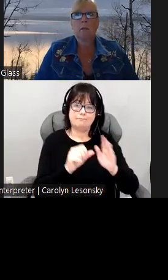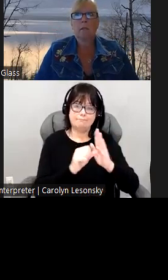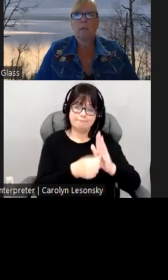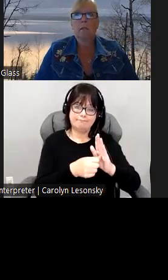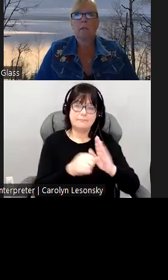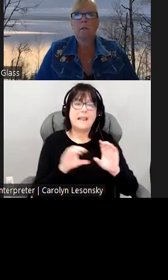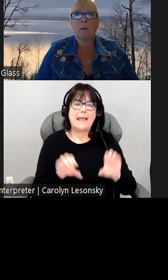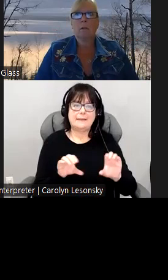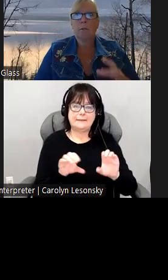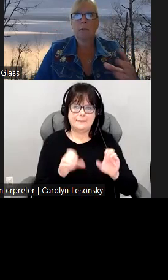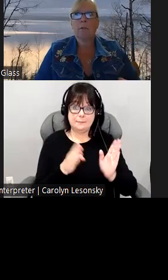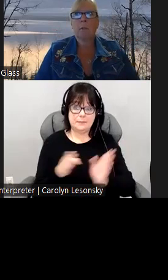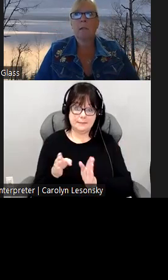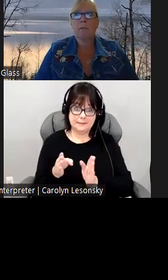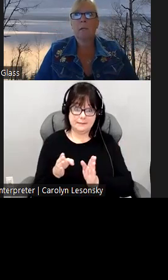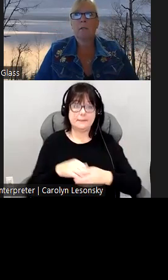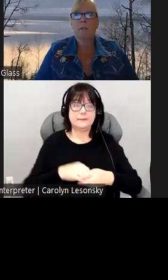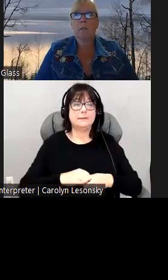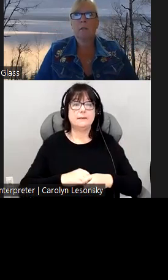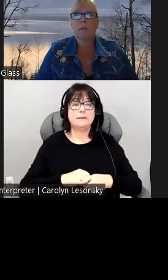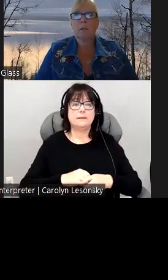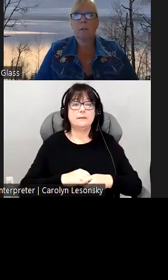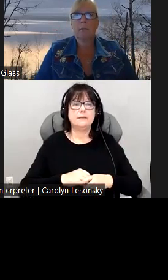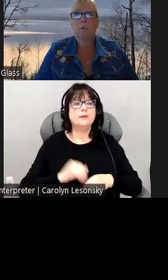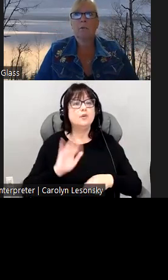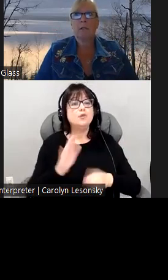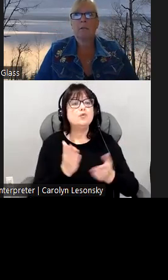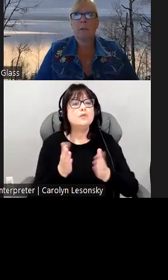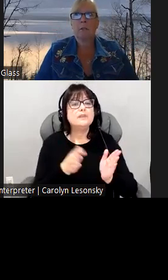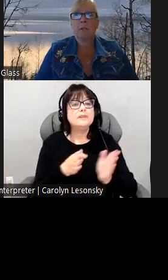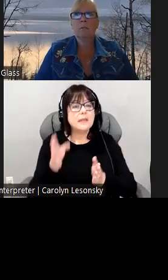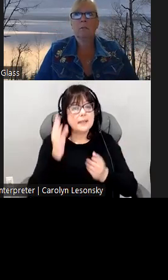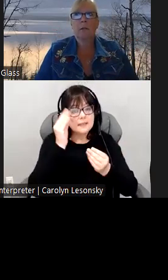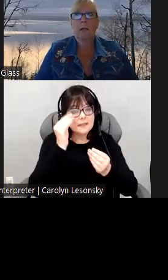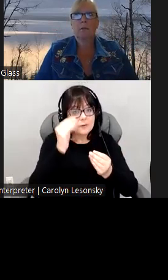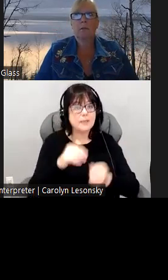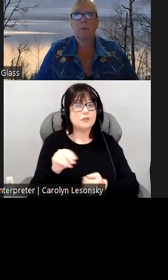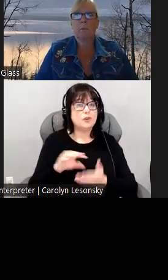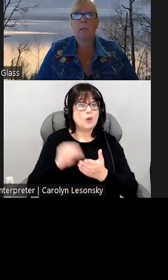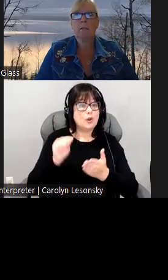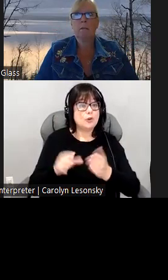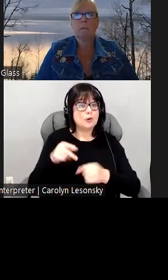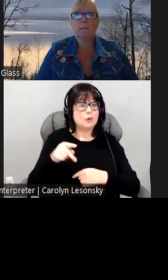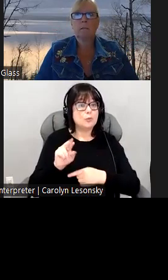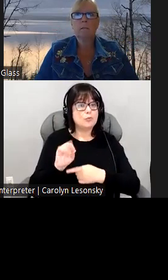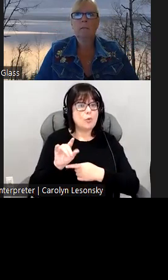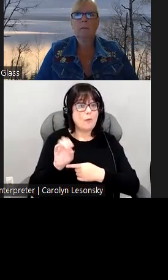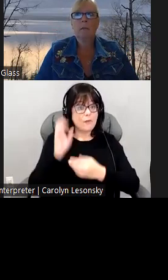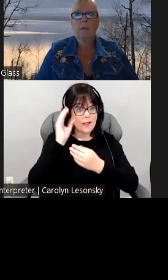and it summarizes all of your service plan information and the learner profile information for your active service plans.